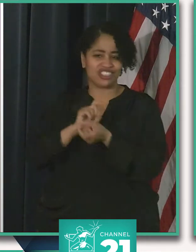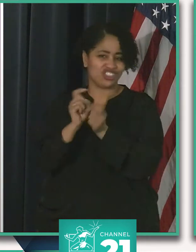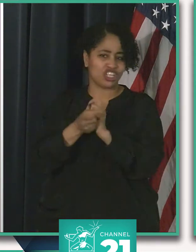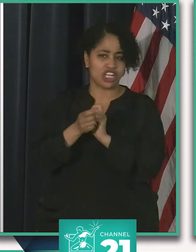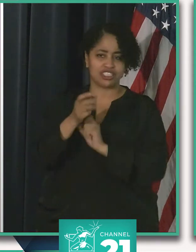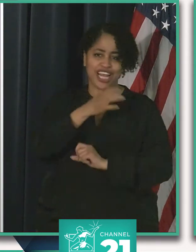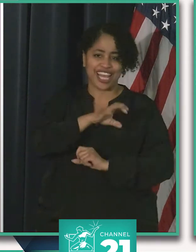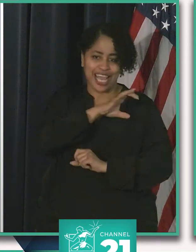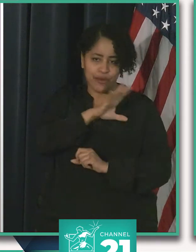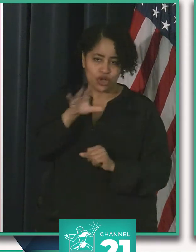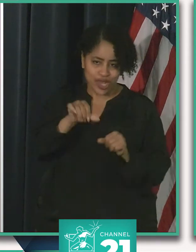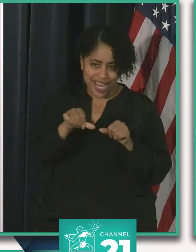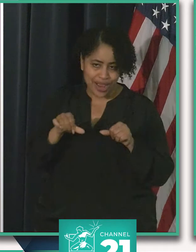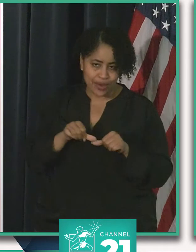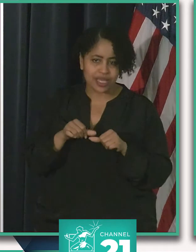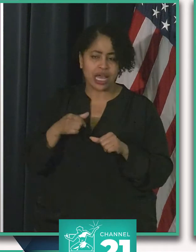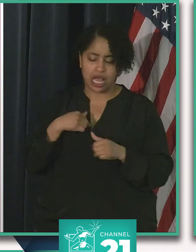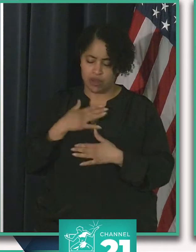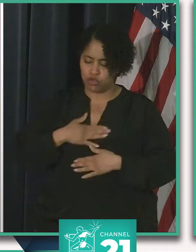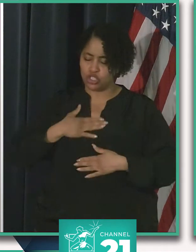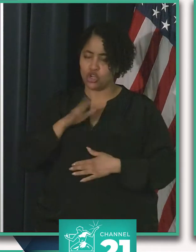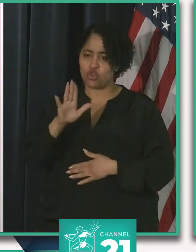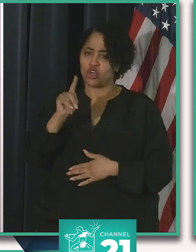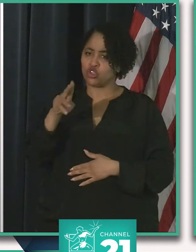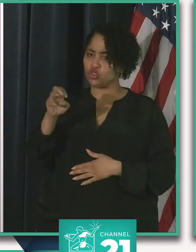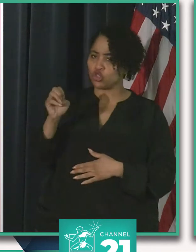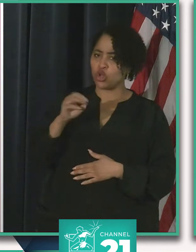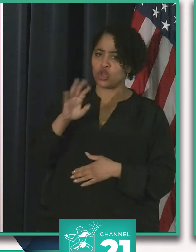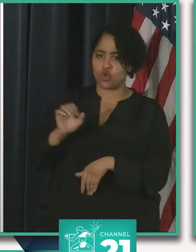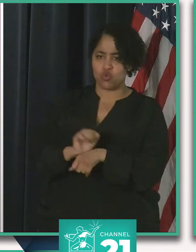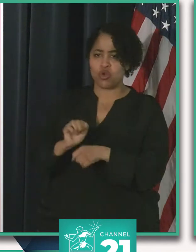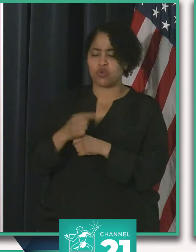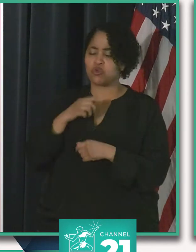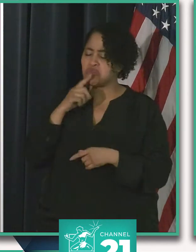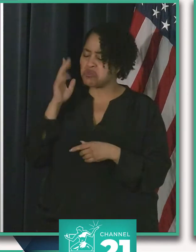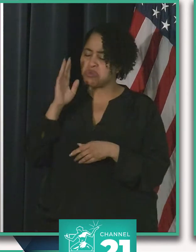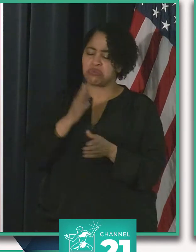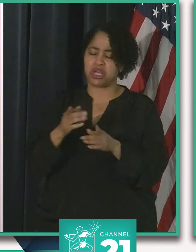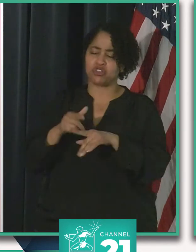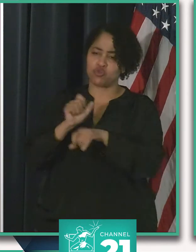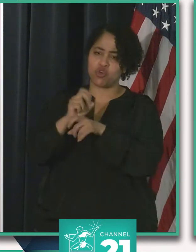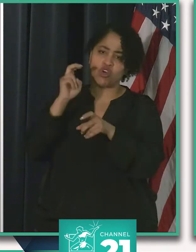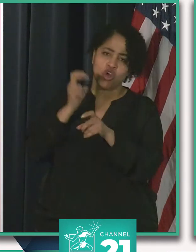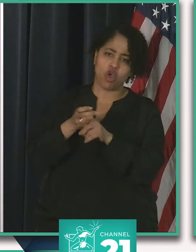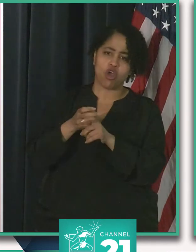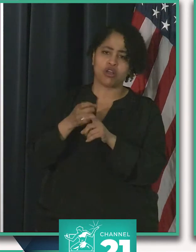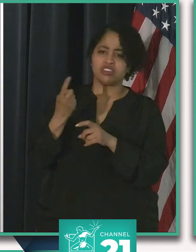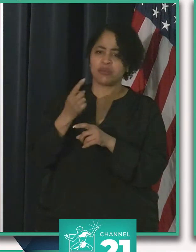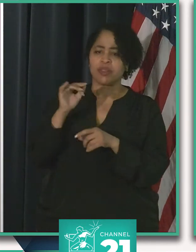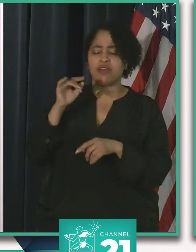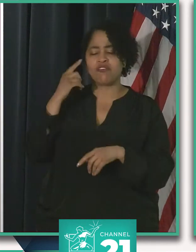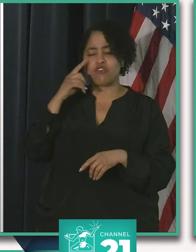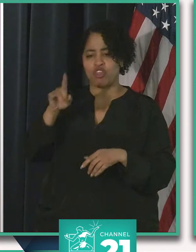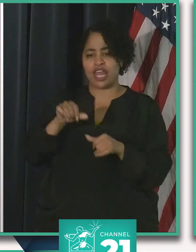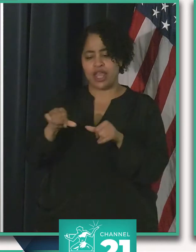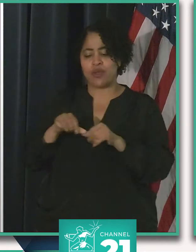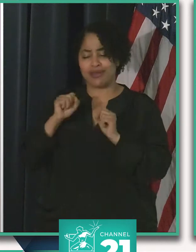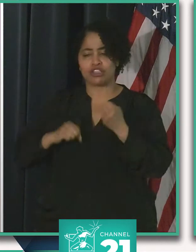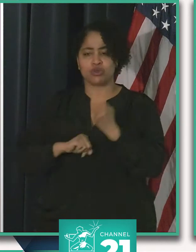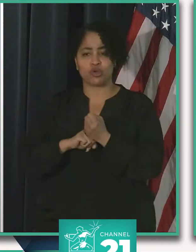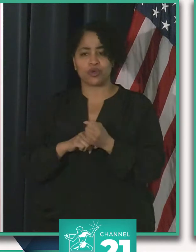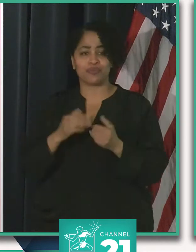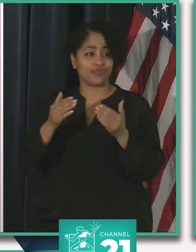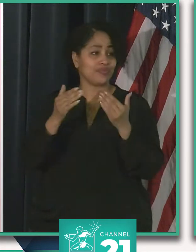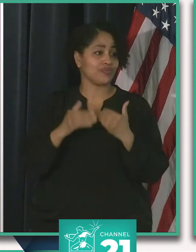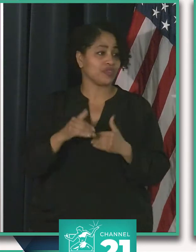so I appreciate the tone that you're taking, and we're going to really try to work hard for something the neighbors can support. Next